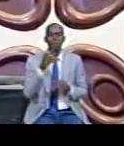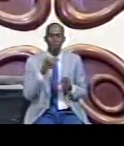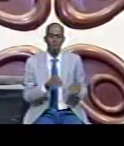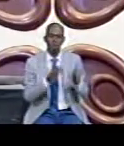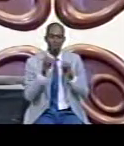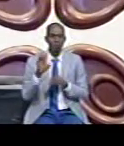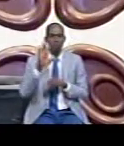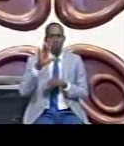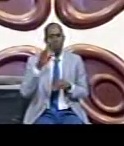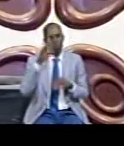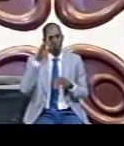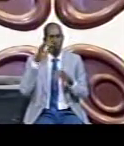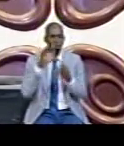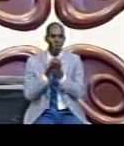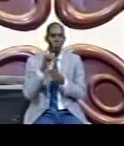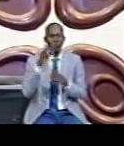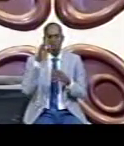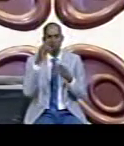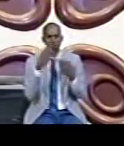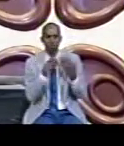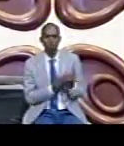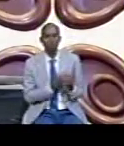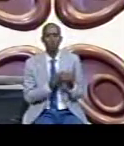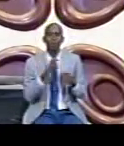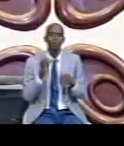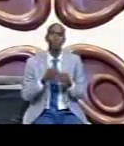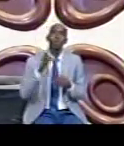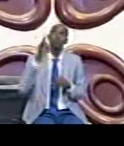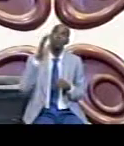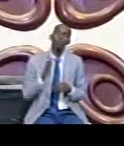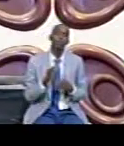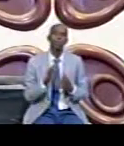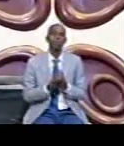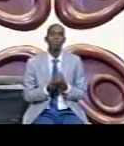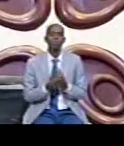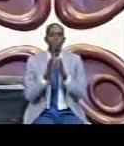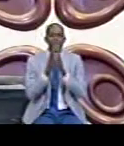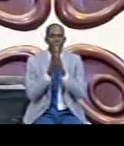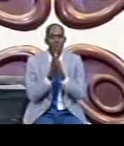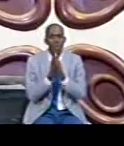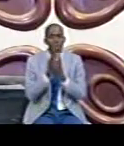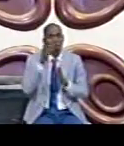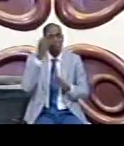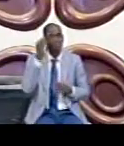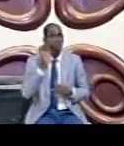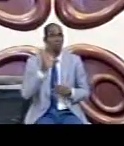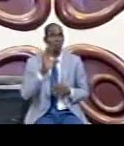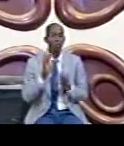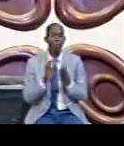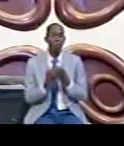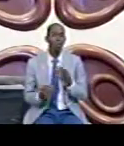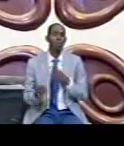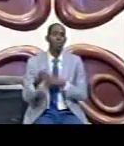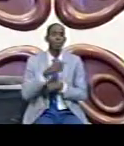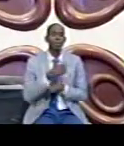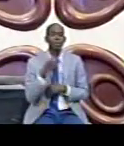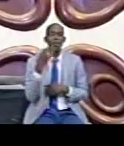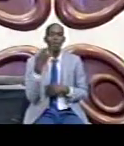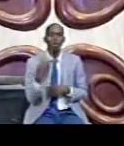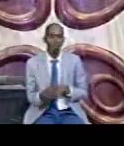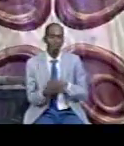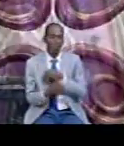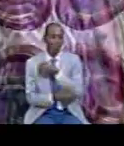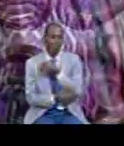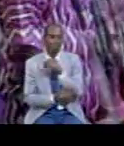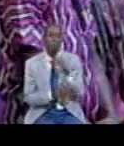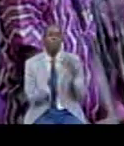God. Pray, my brother, pray, because your own day of temptation is on the way.